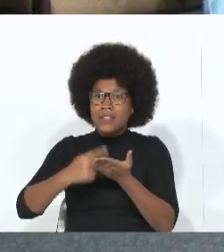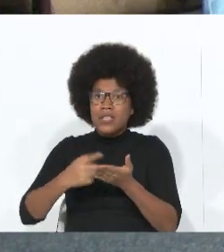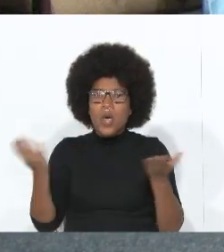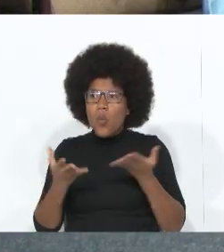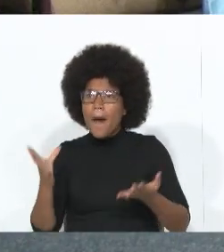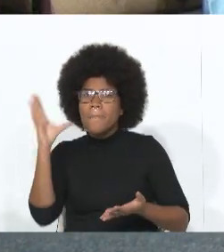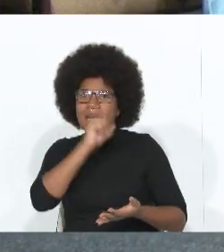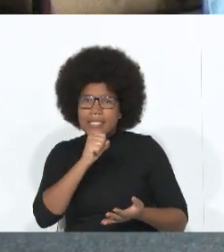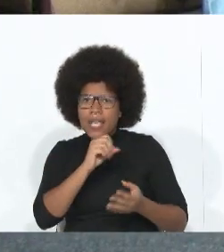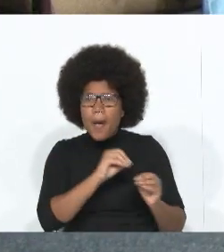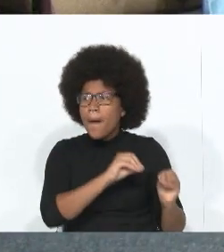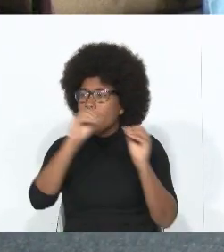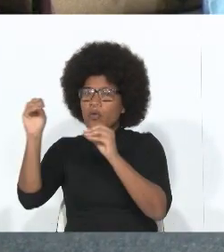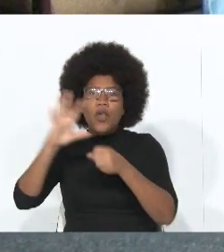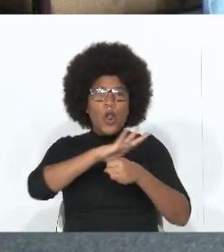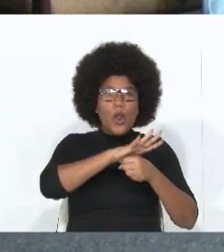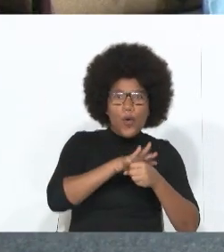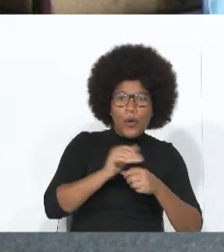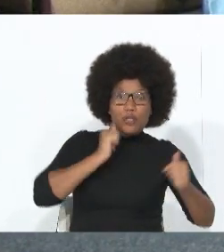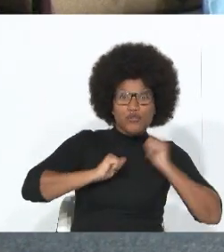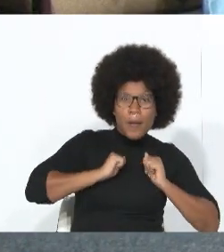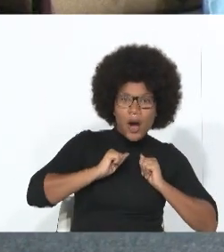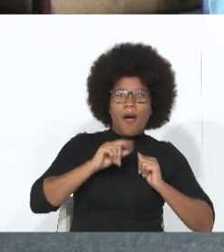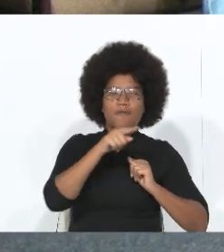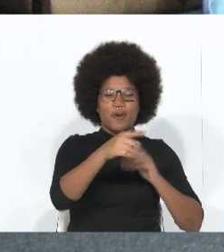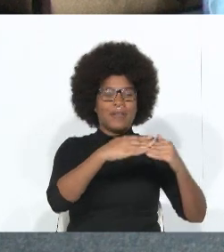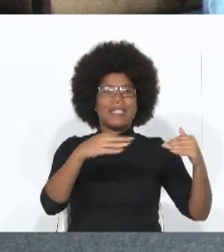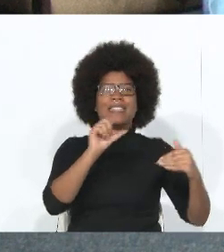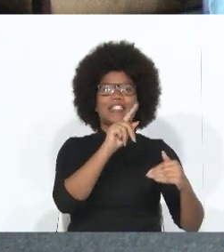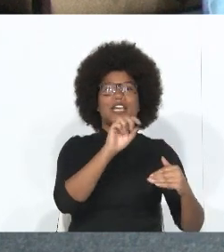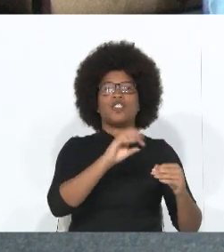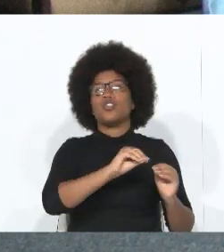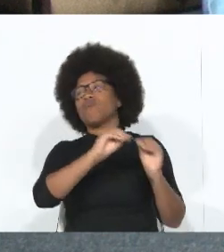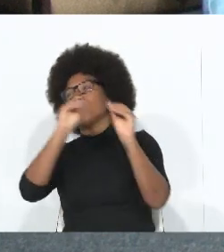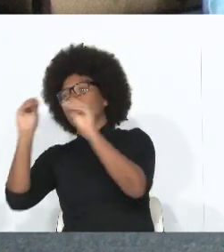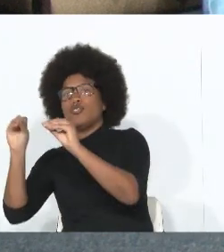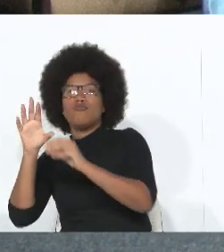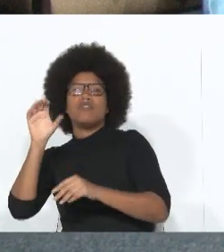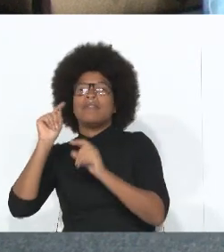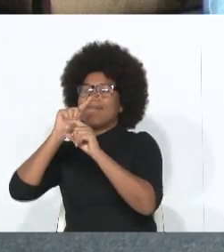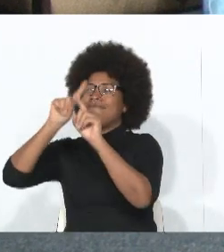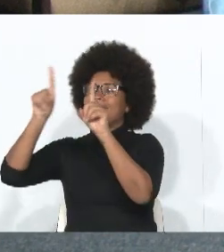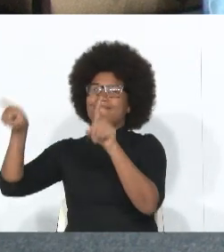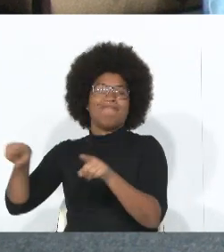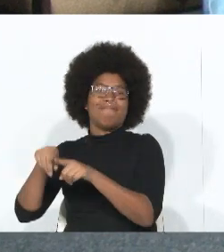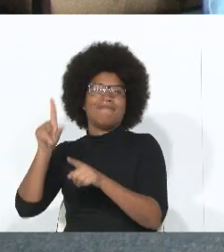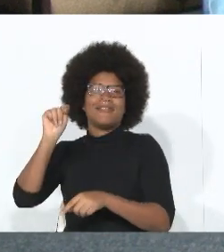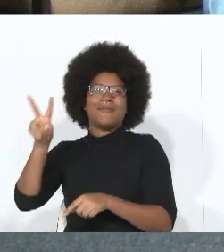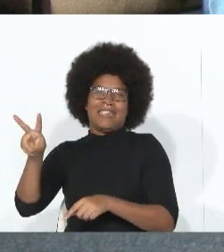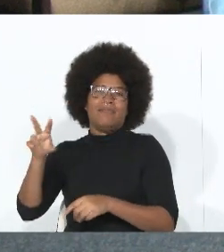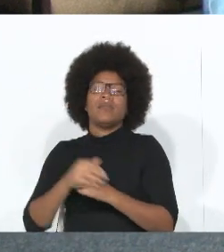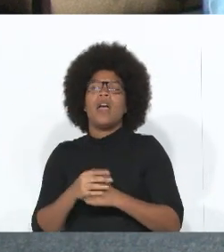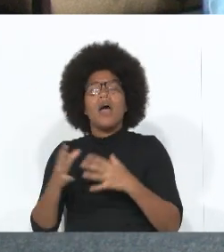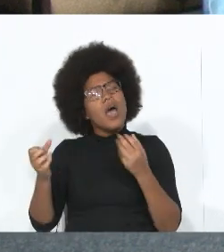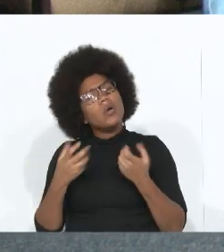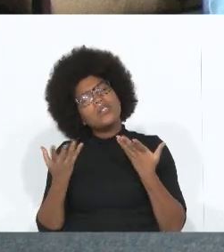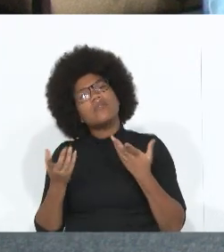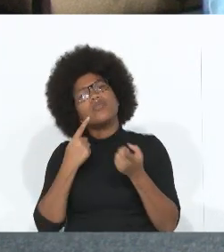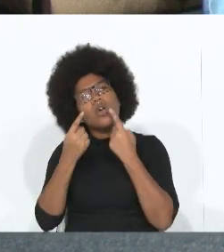link, moving local theatre from stage to screen. We are well into this discussion, but I want to take us